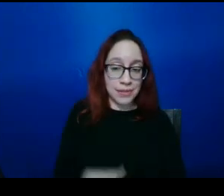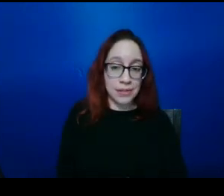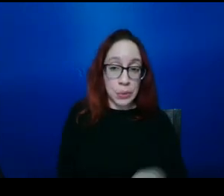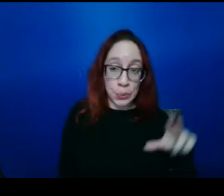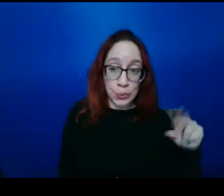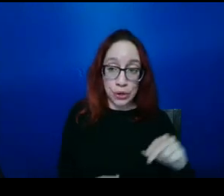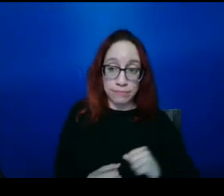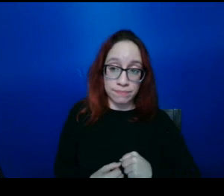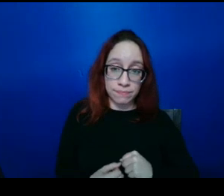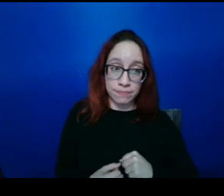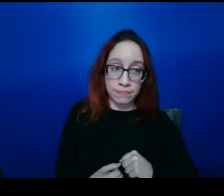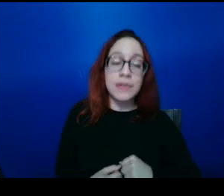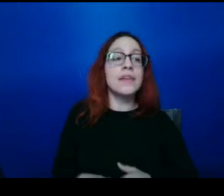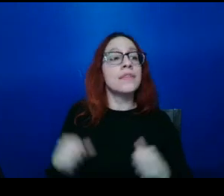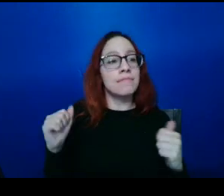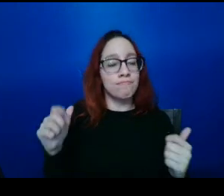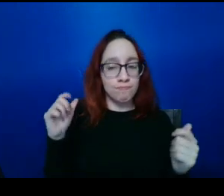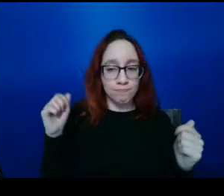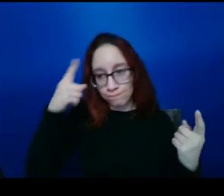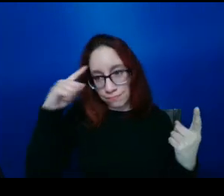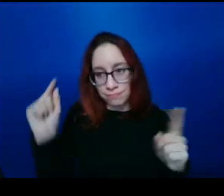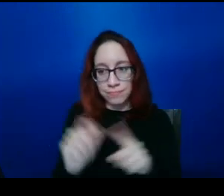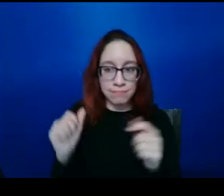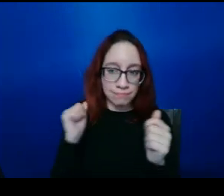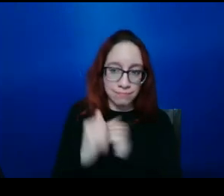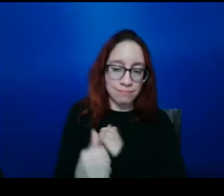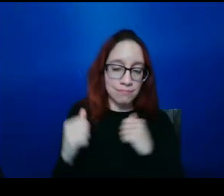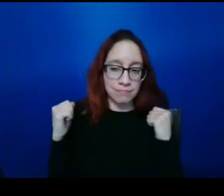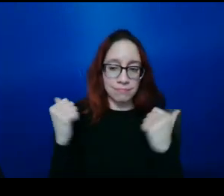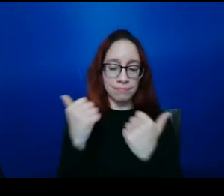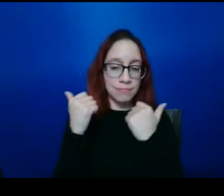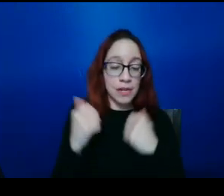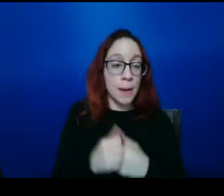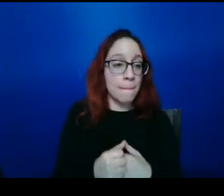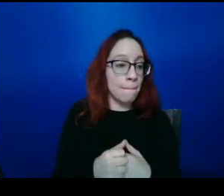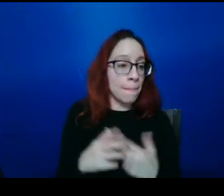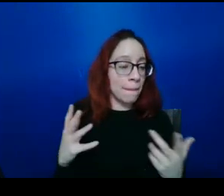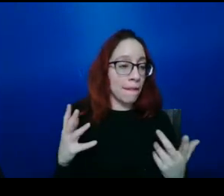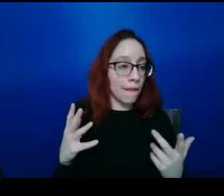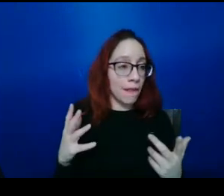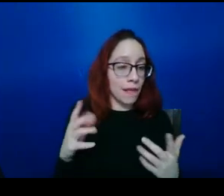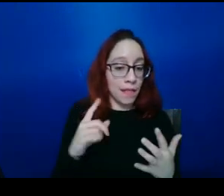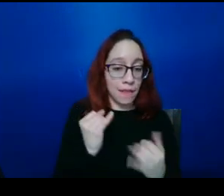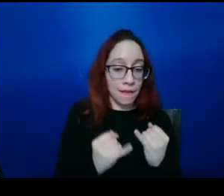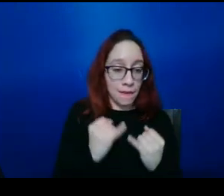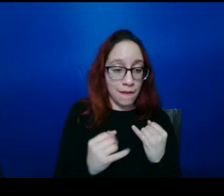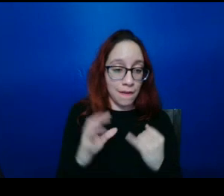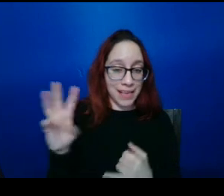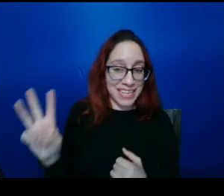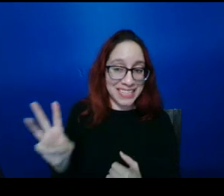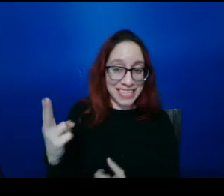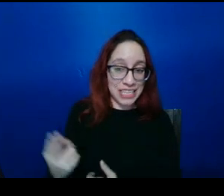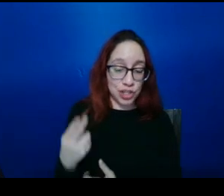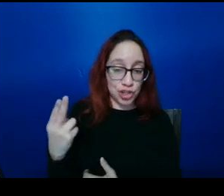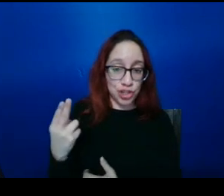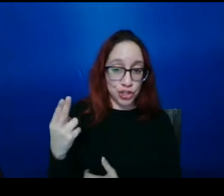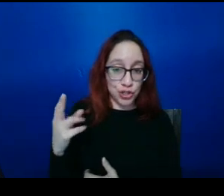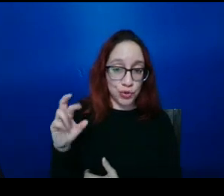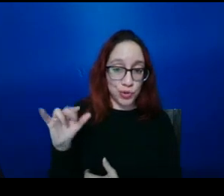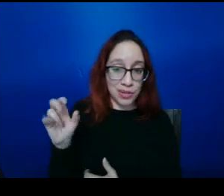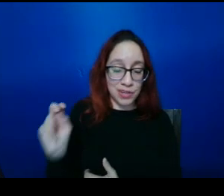those opposed say no. The ayes have it. The motion passes unanimously. The last polled item was 6H, proposed resolution